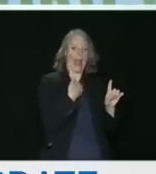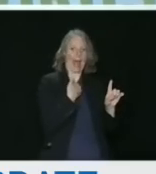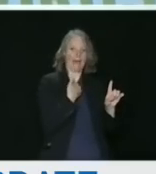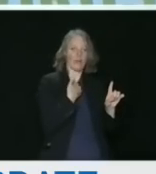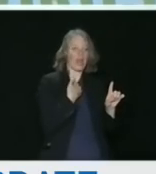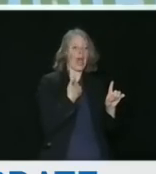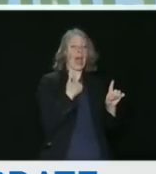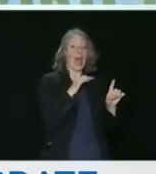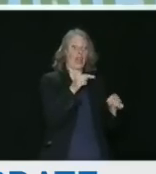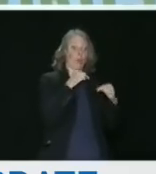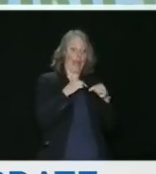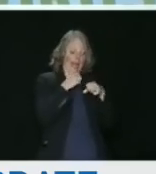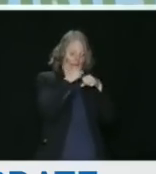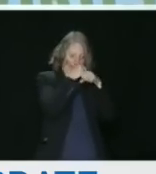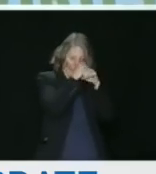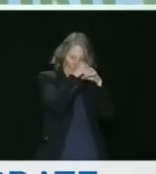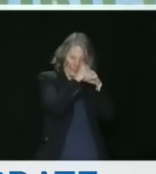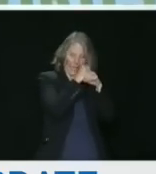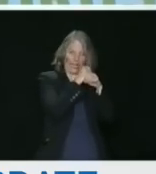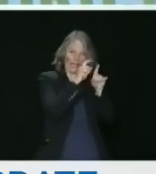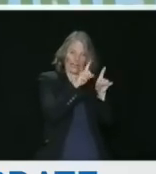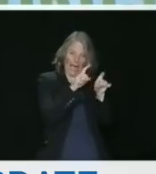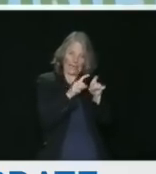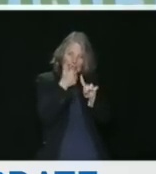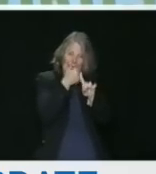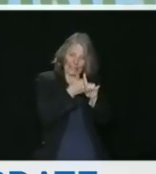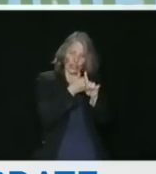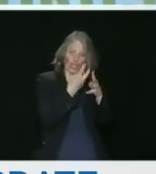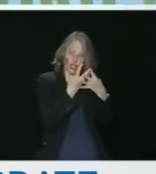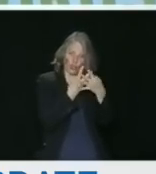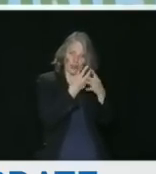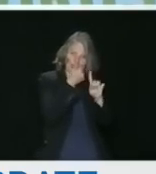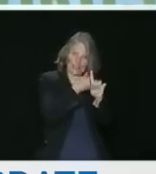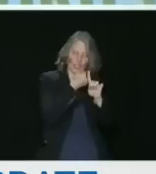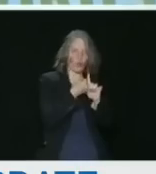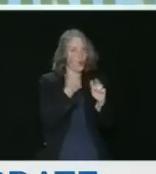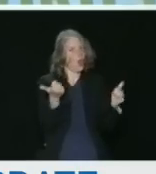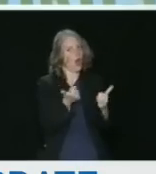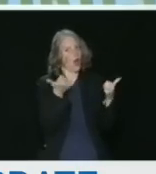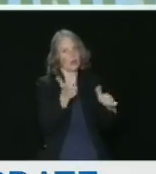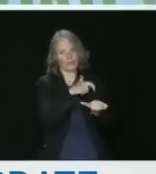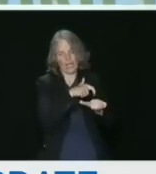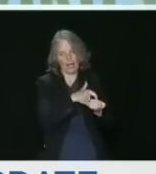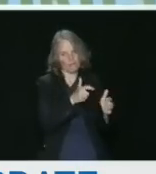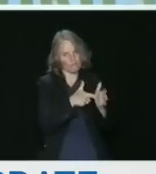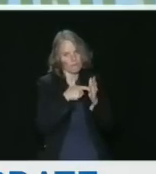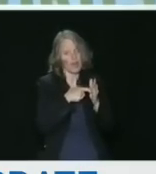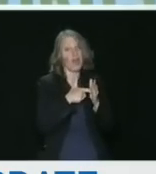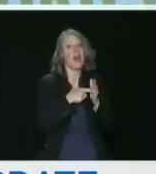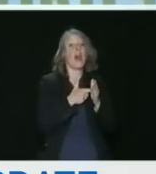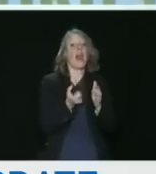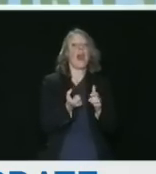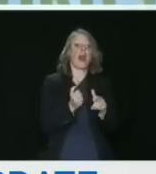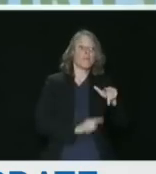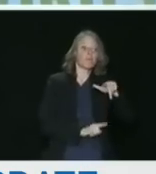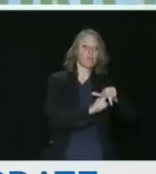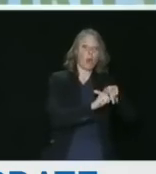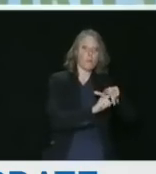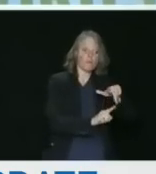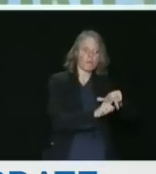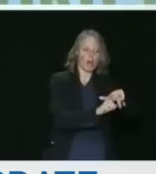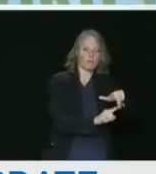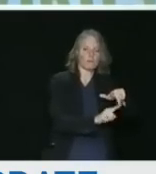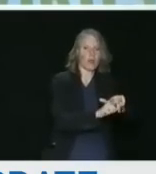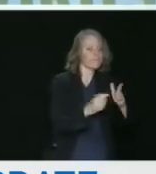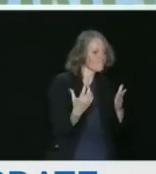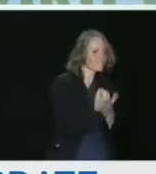few cases, you really want to sequence them all. When you know that, the vast majority of what you're seeing and the